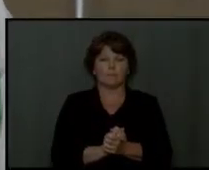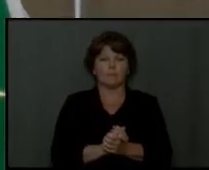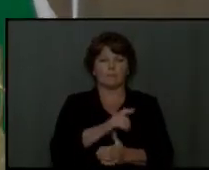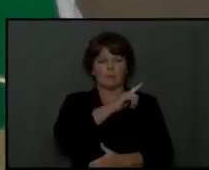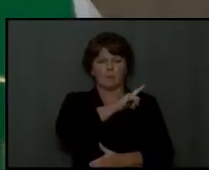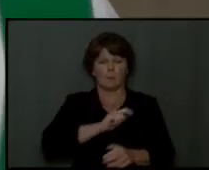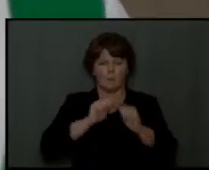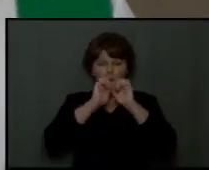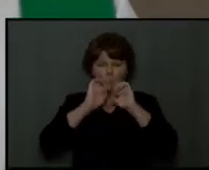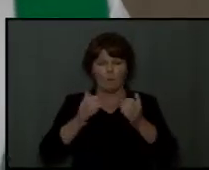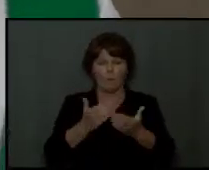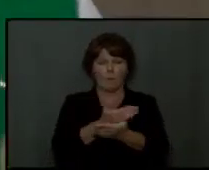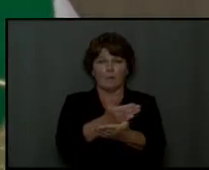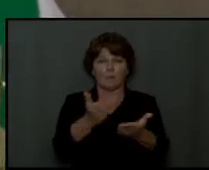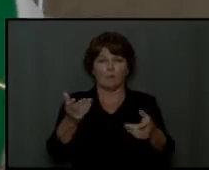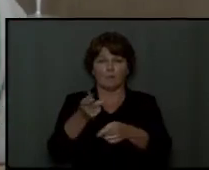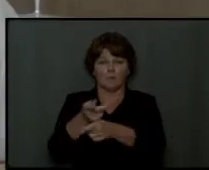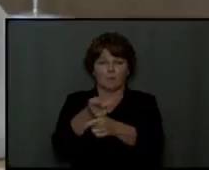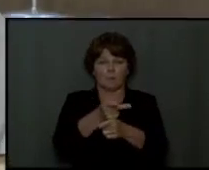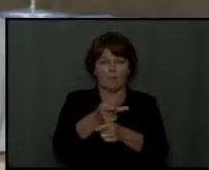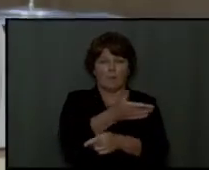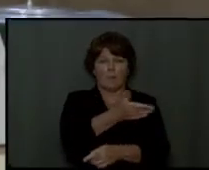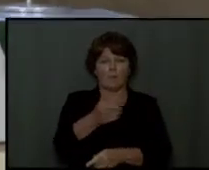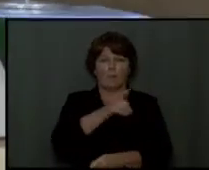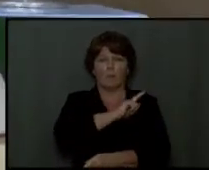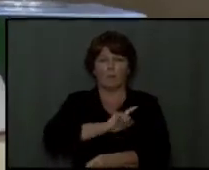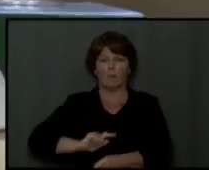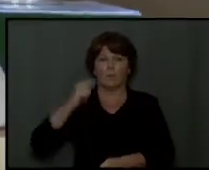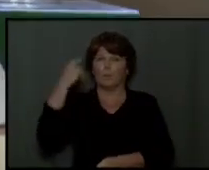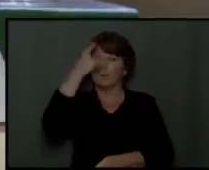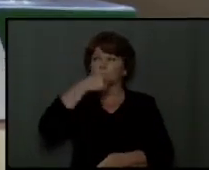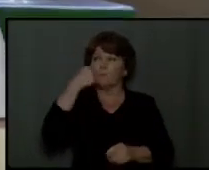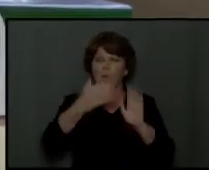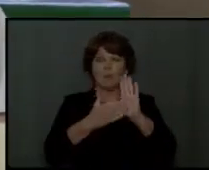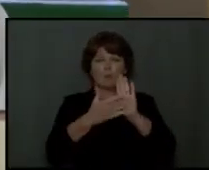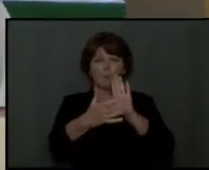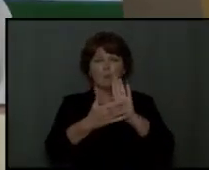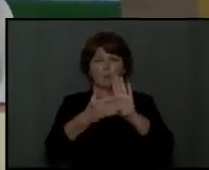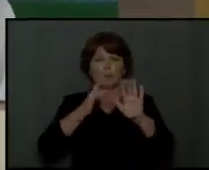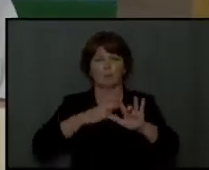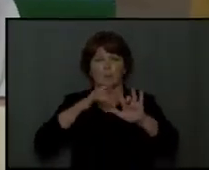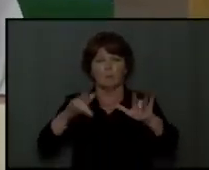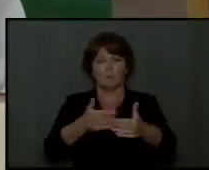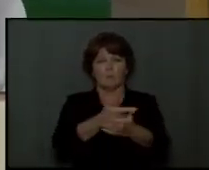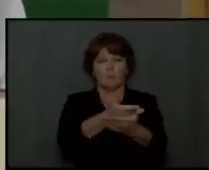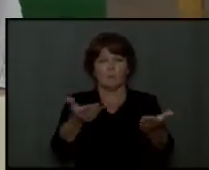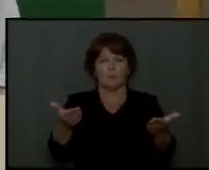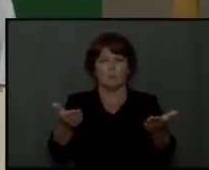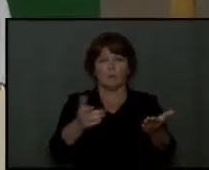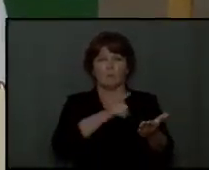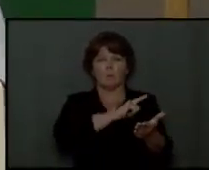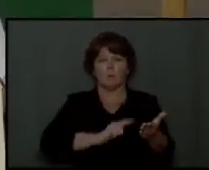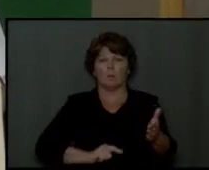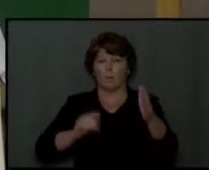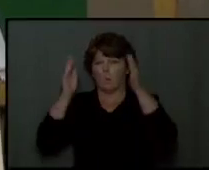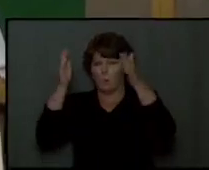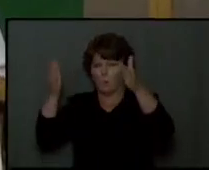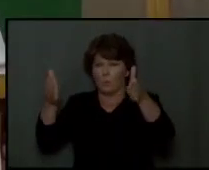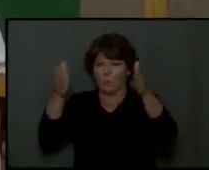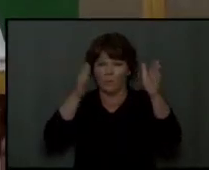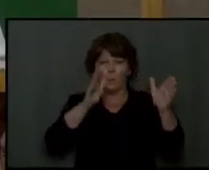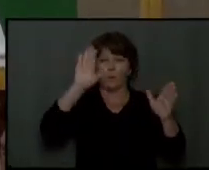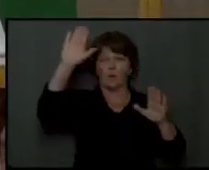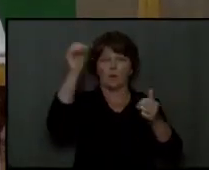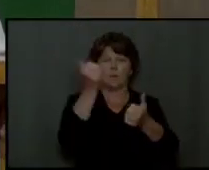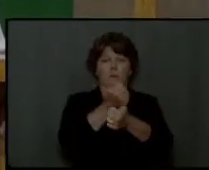The Lord bless you and keep you. The Lord make His face to shine upon you and be gracious unto you. May the Lord look upon you with